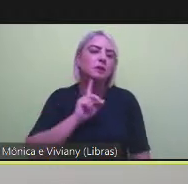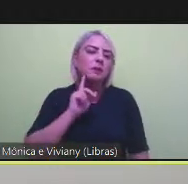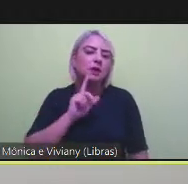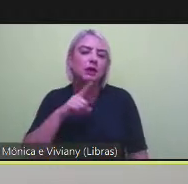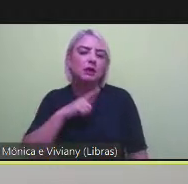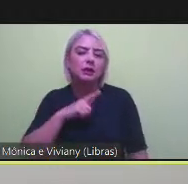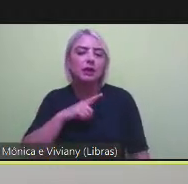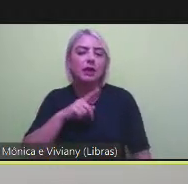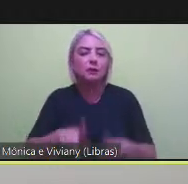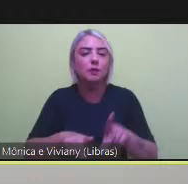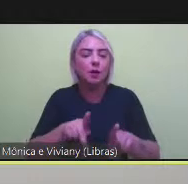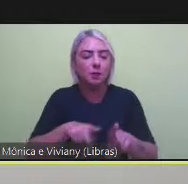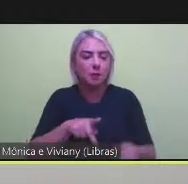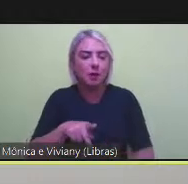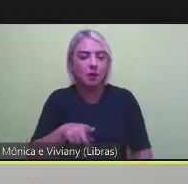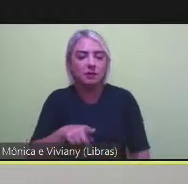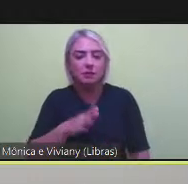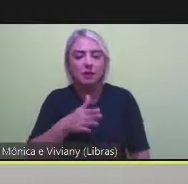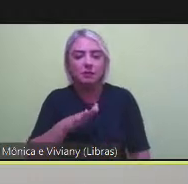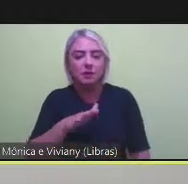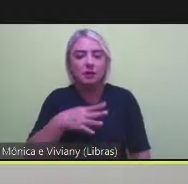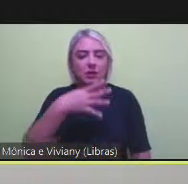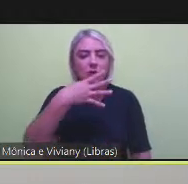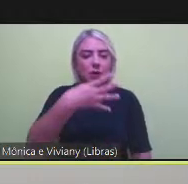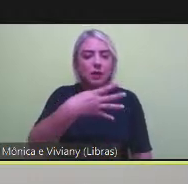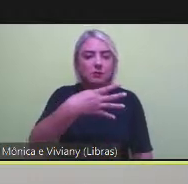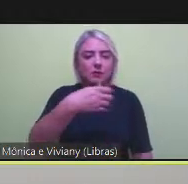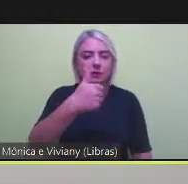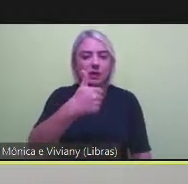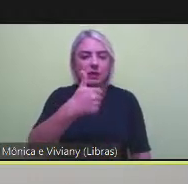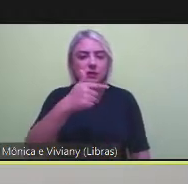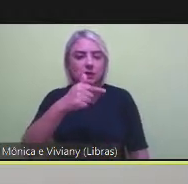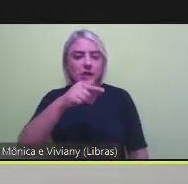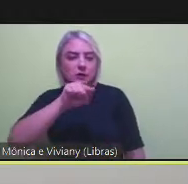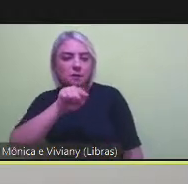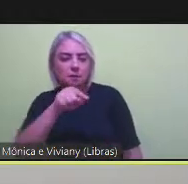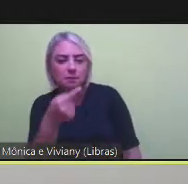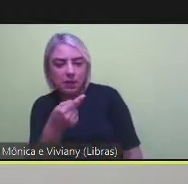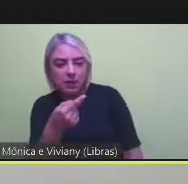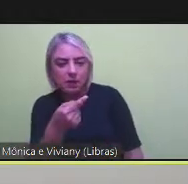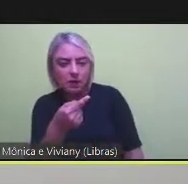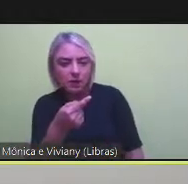and North of Minas. We have a population that is around